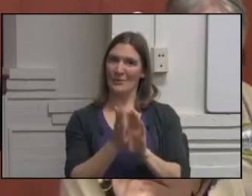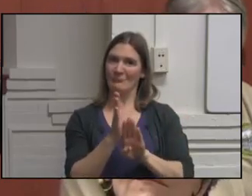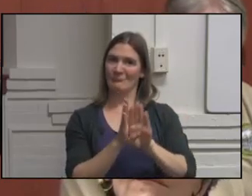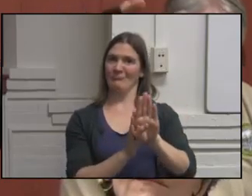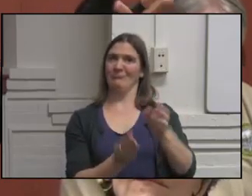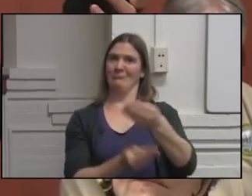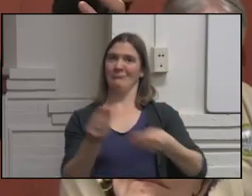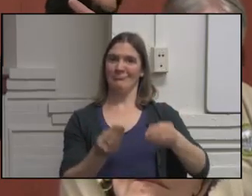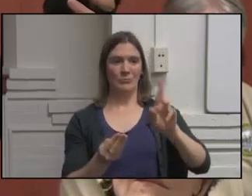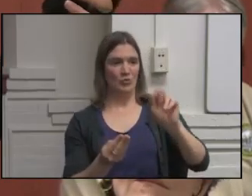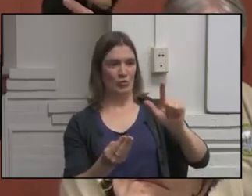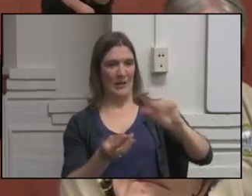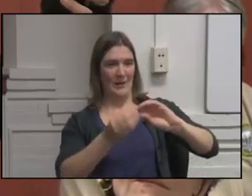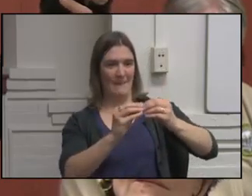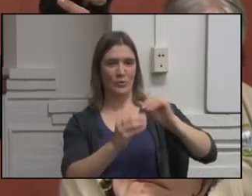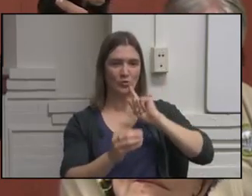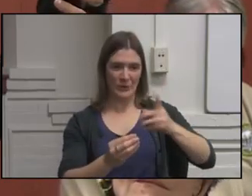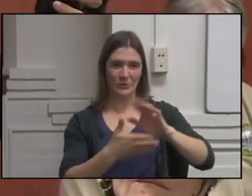truer